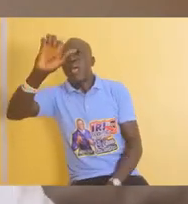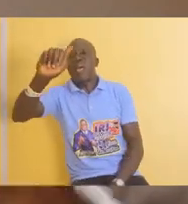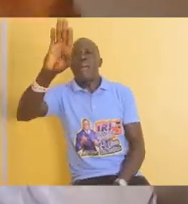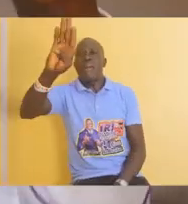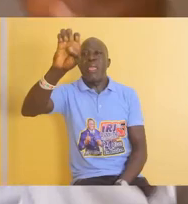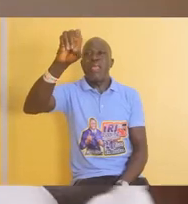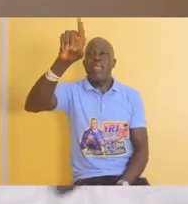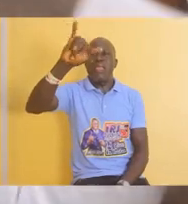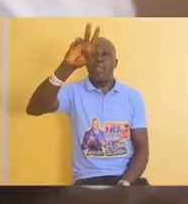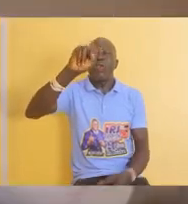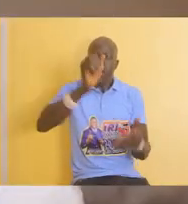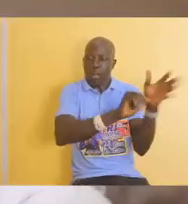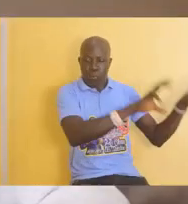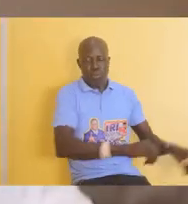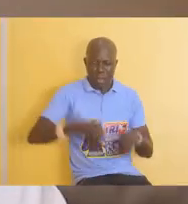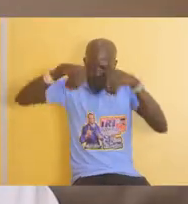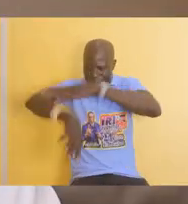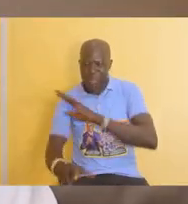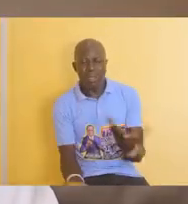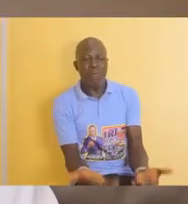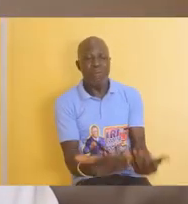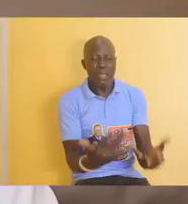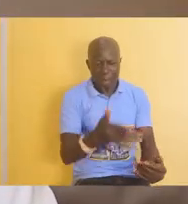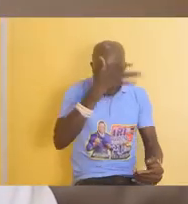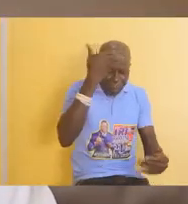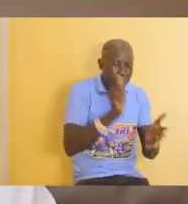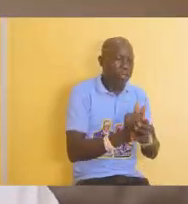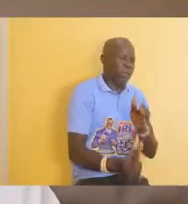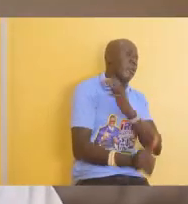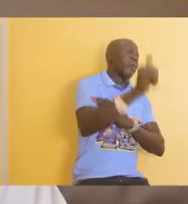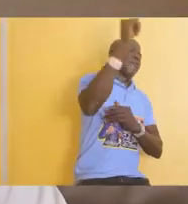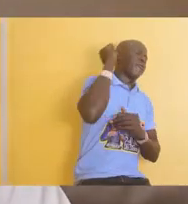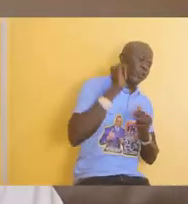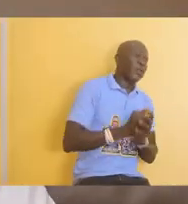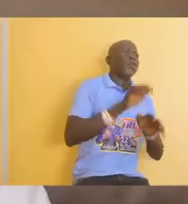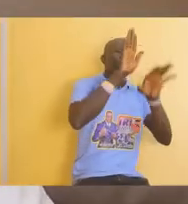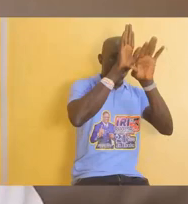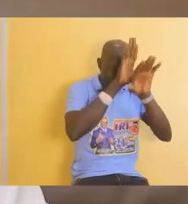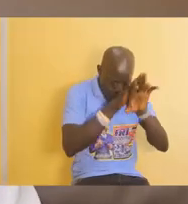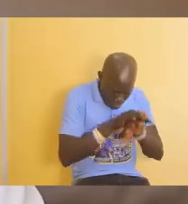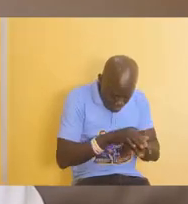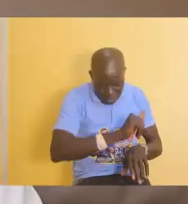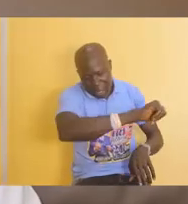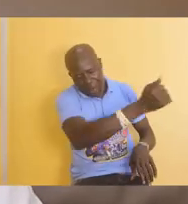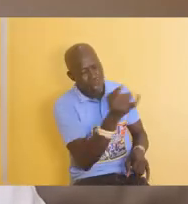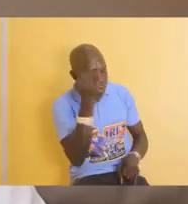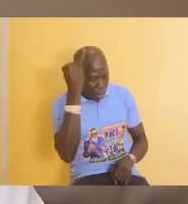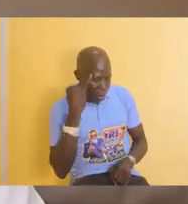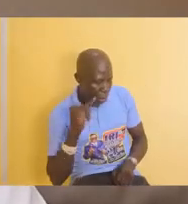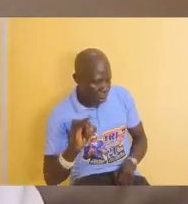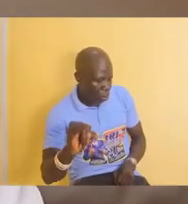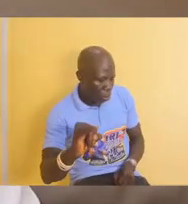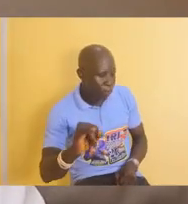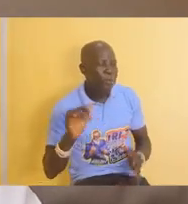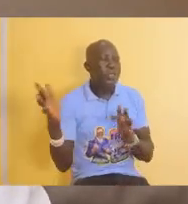Abednego. They put them in the furnace of fire. Because that is to worship our